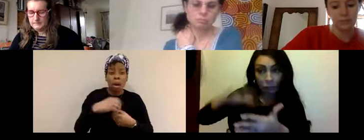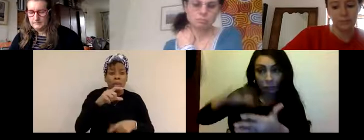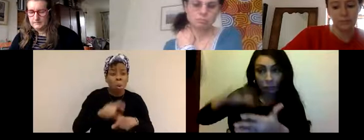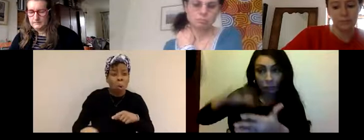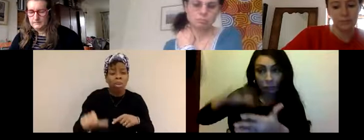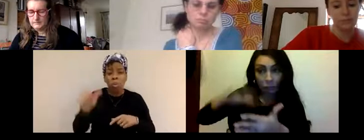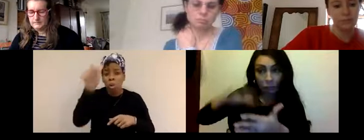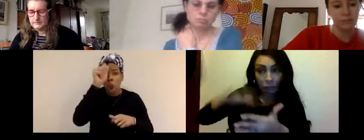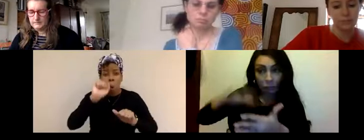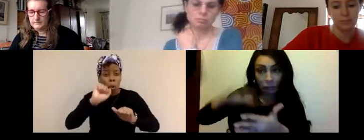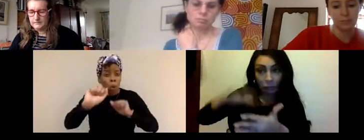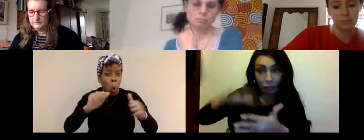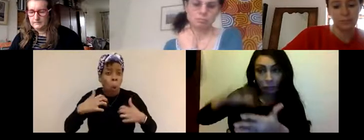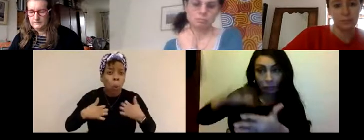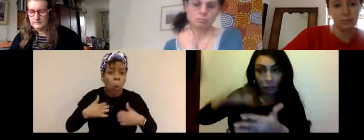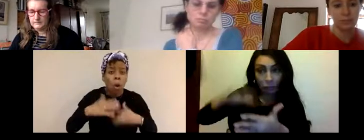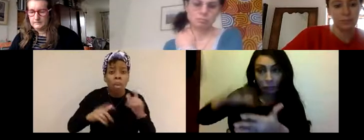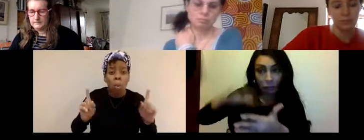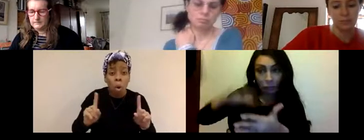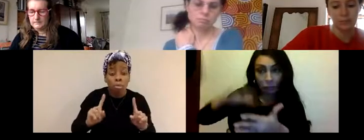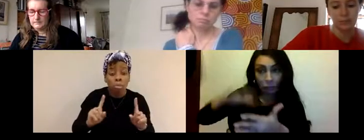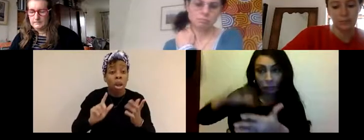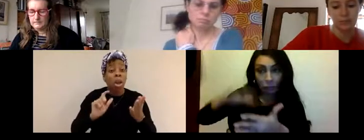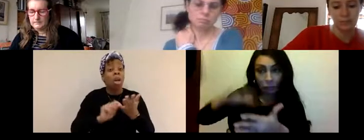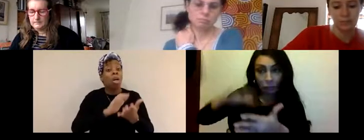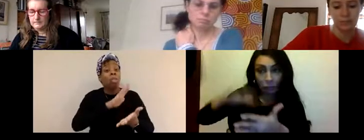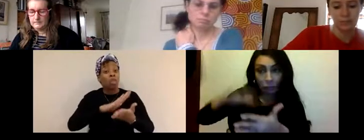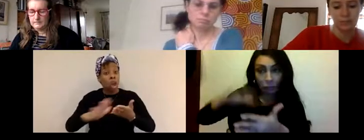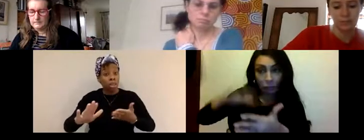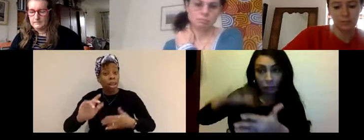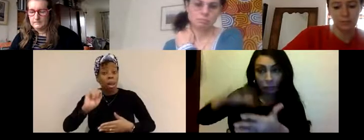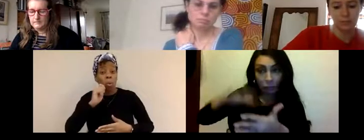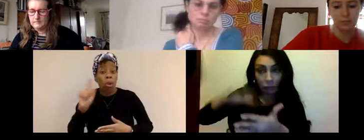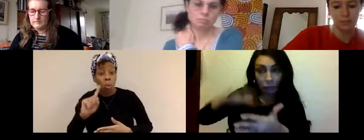are. So on Thursdays, we would have themed